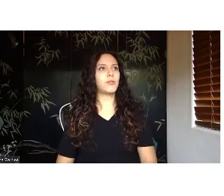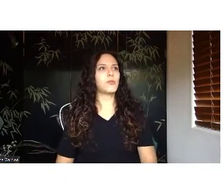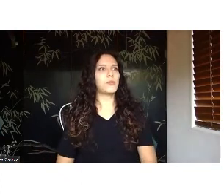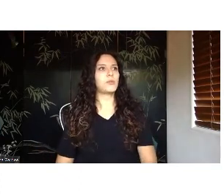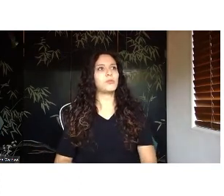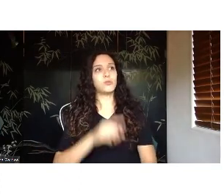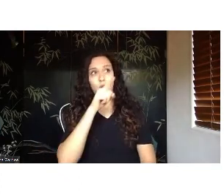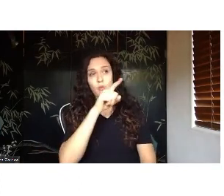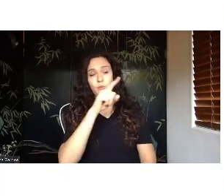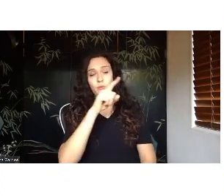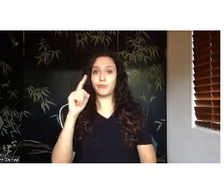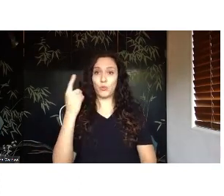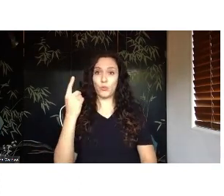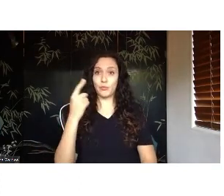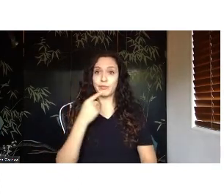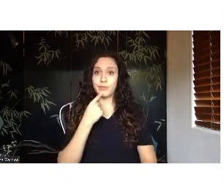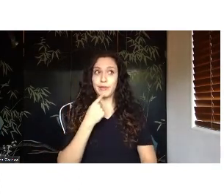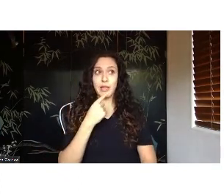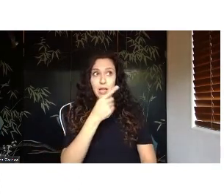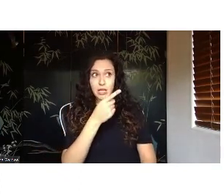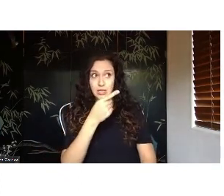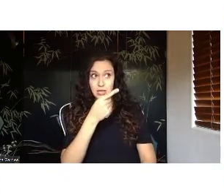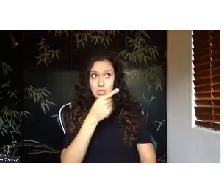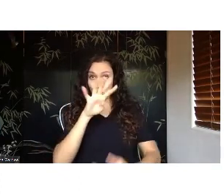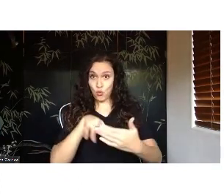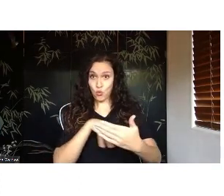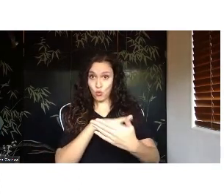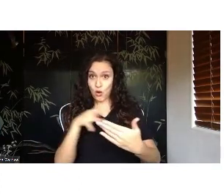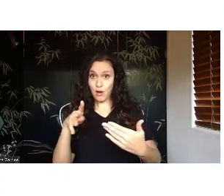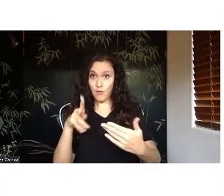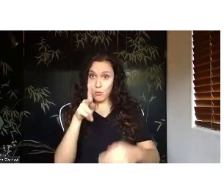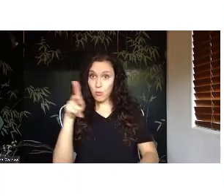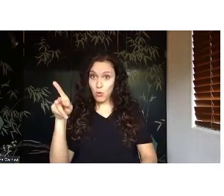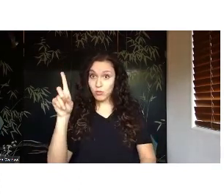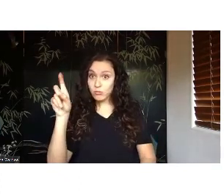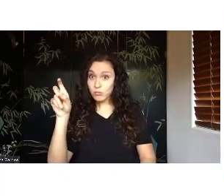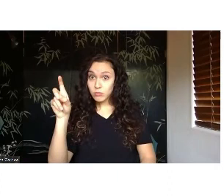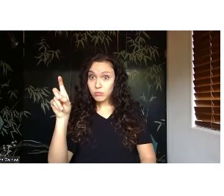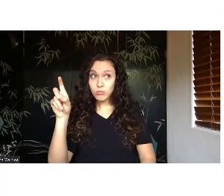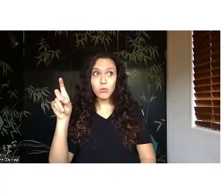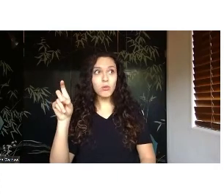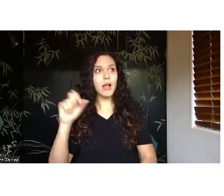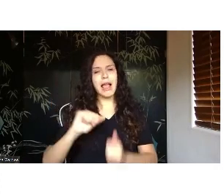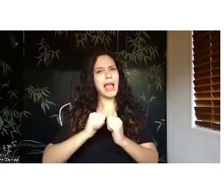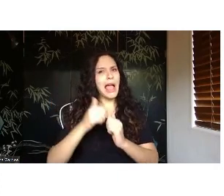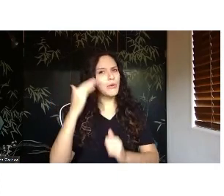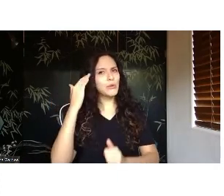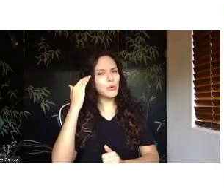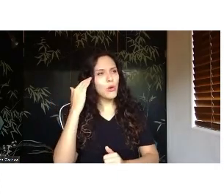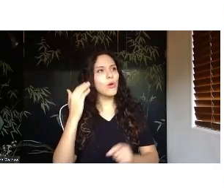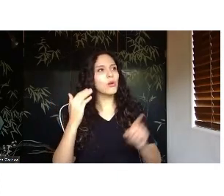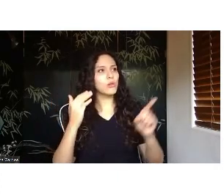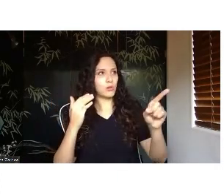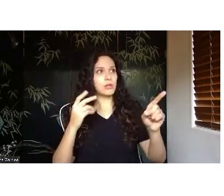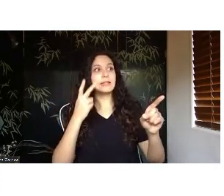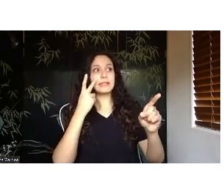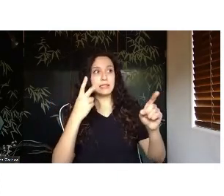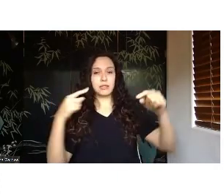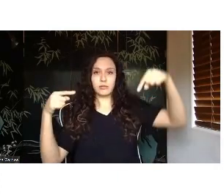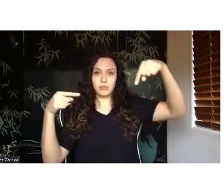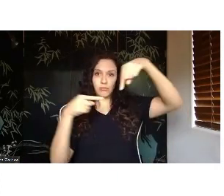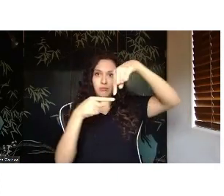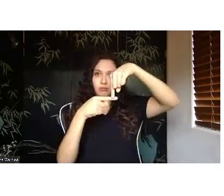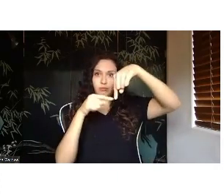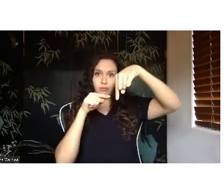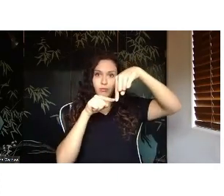know? And what is the unit rate? Okay, well, let me put points at the intersections because it definitely looks like it's crossing